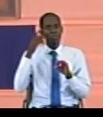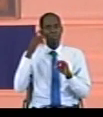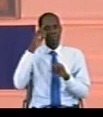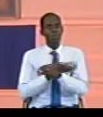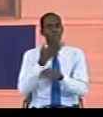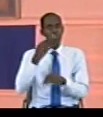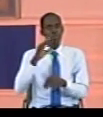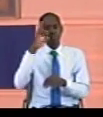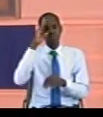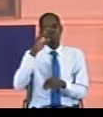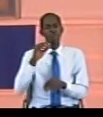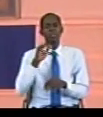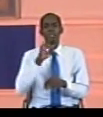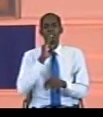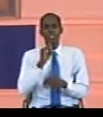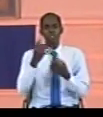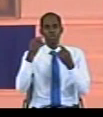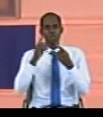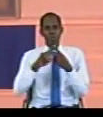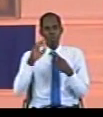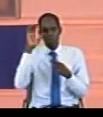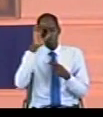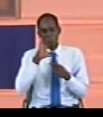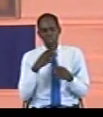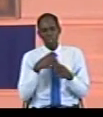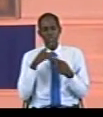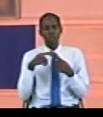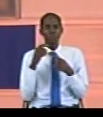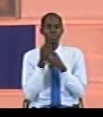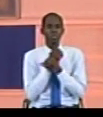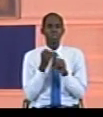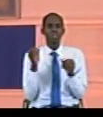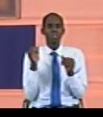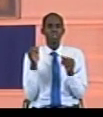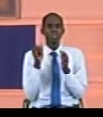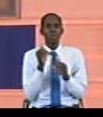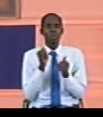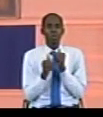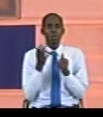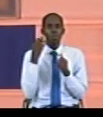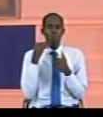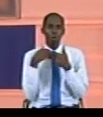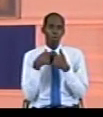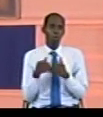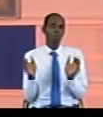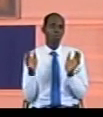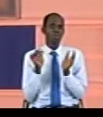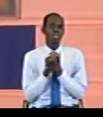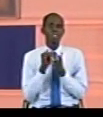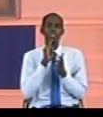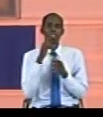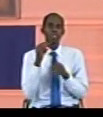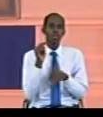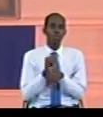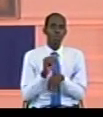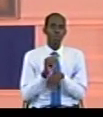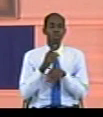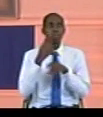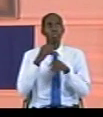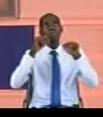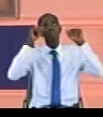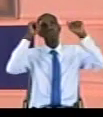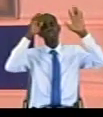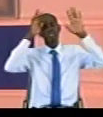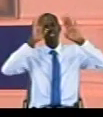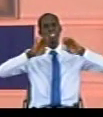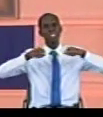come to seek and to save that which was lost. That's the work. That's the work. The Father gave him that work to